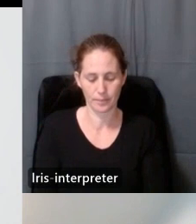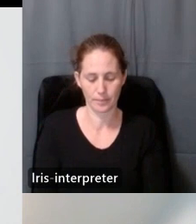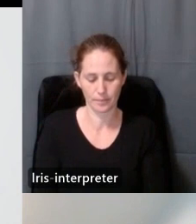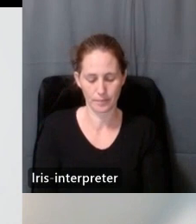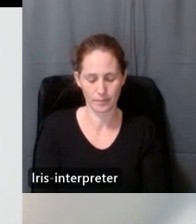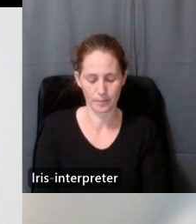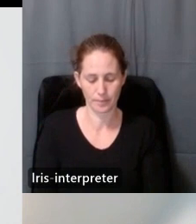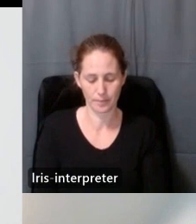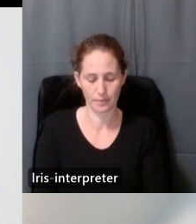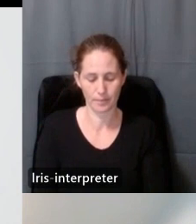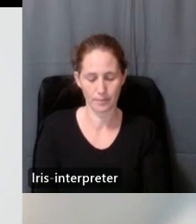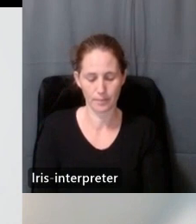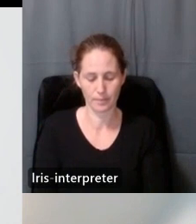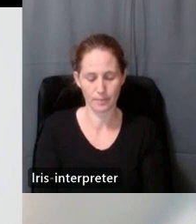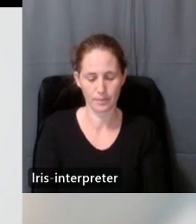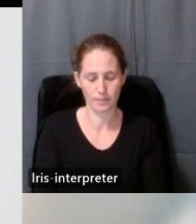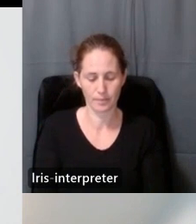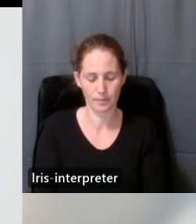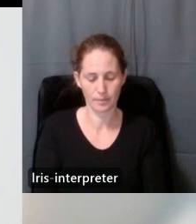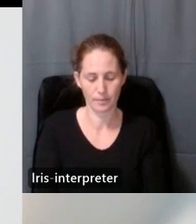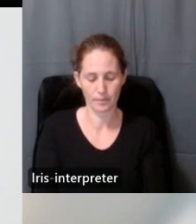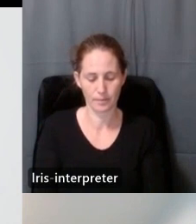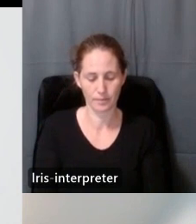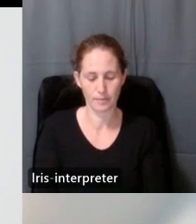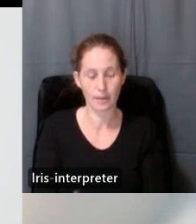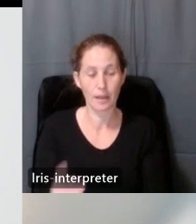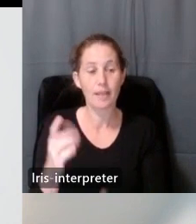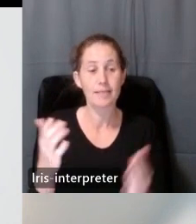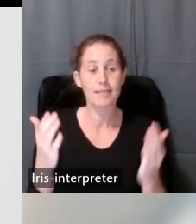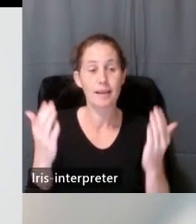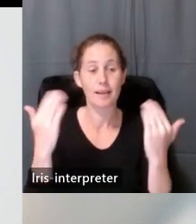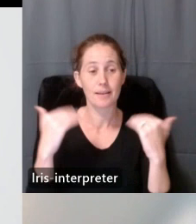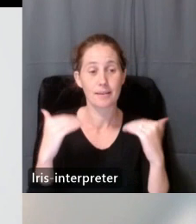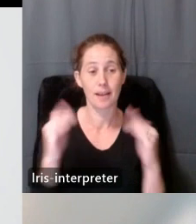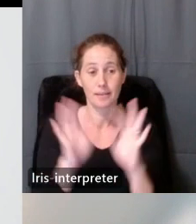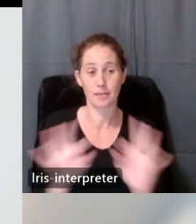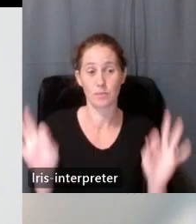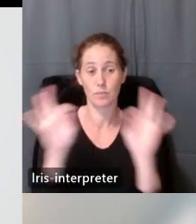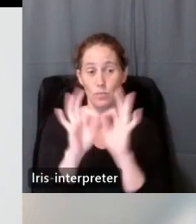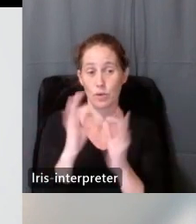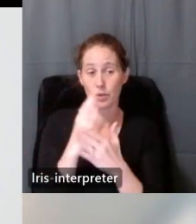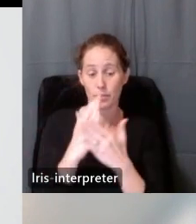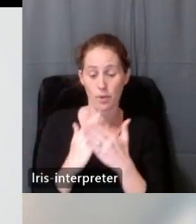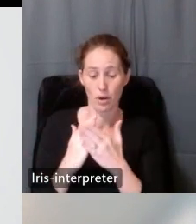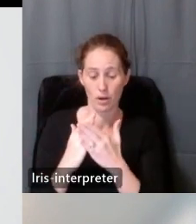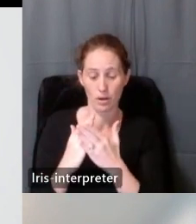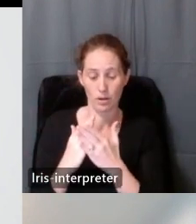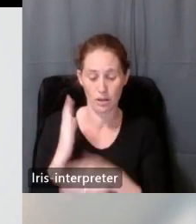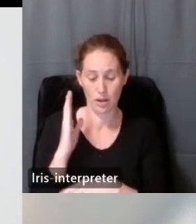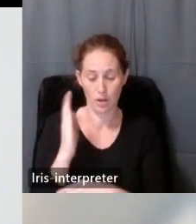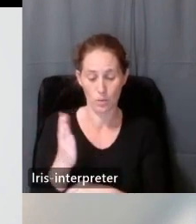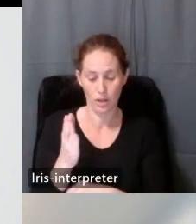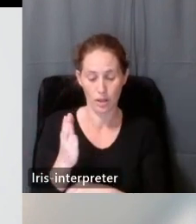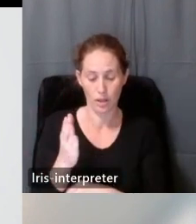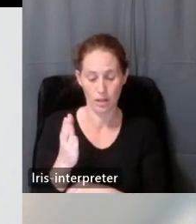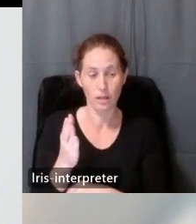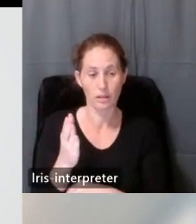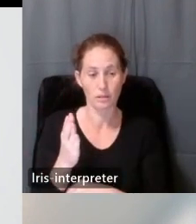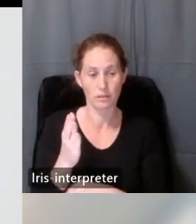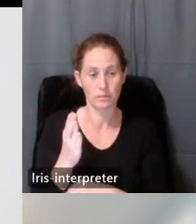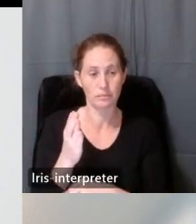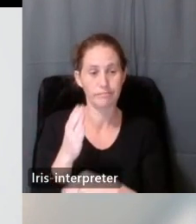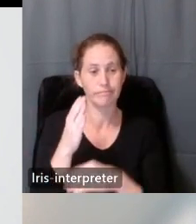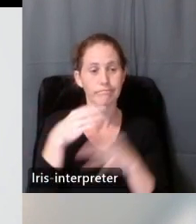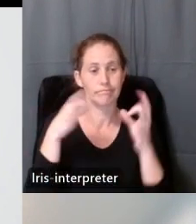The next key component that I'm going to run